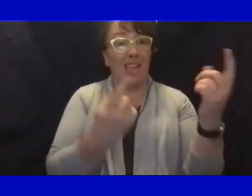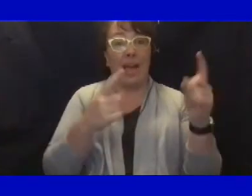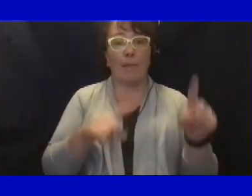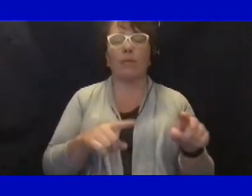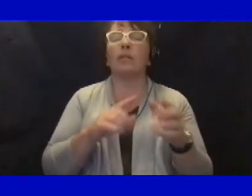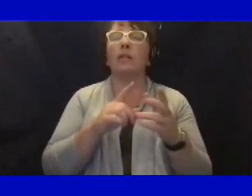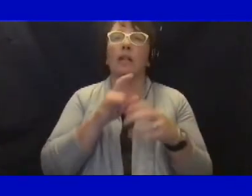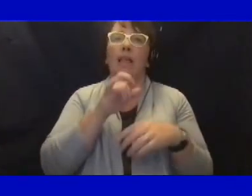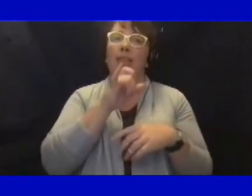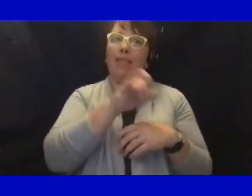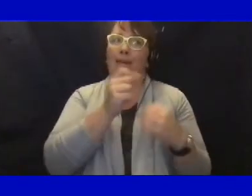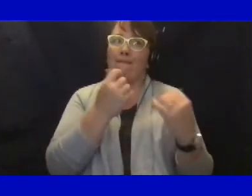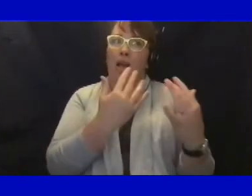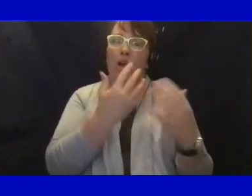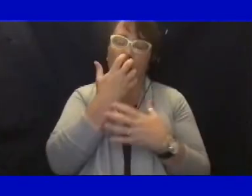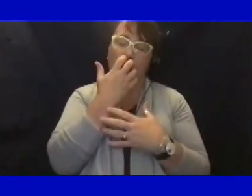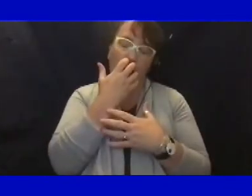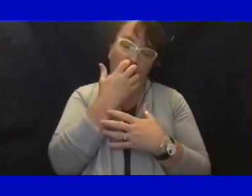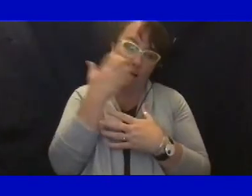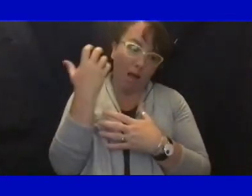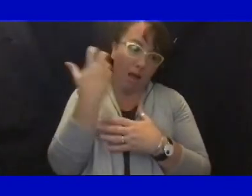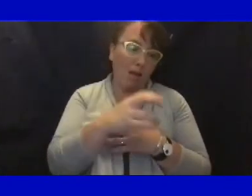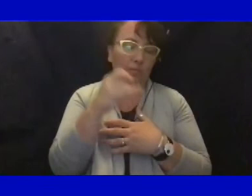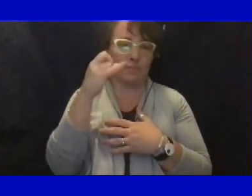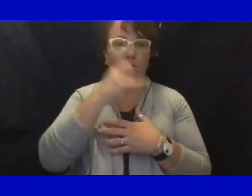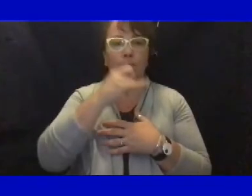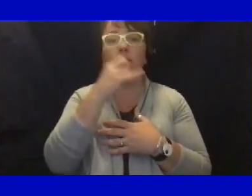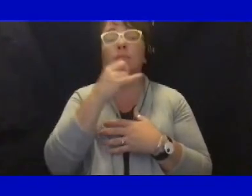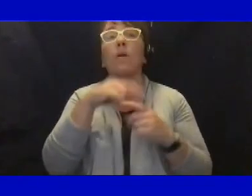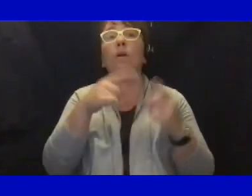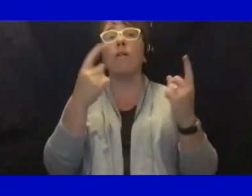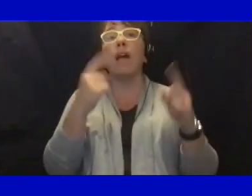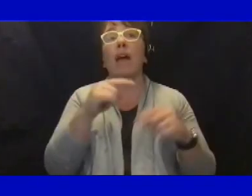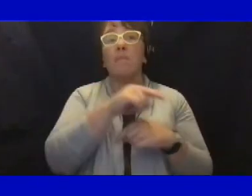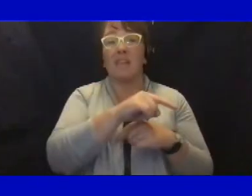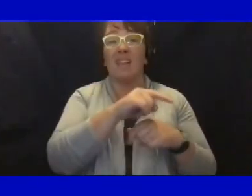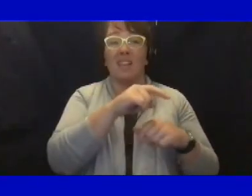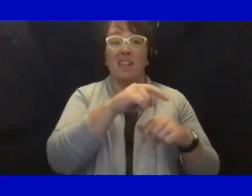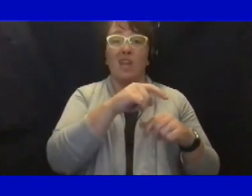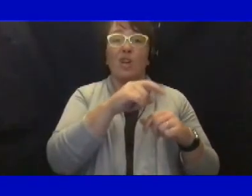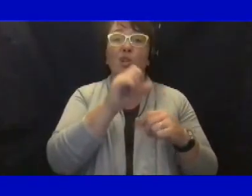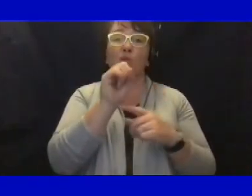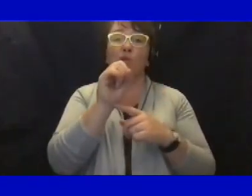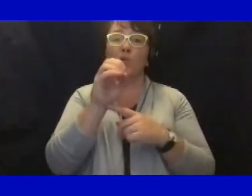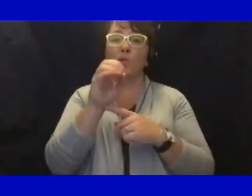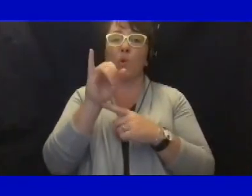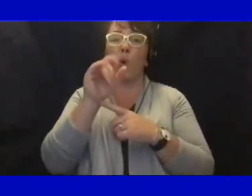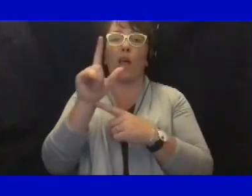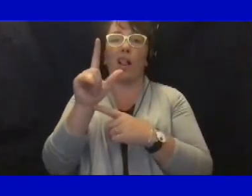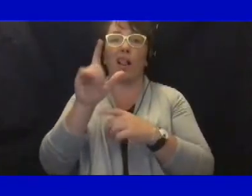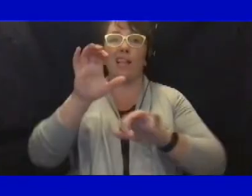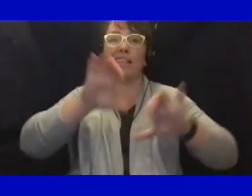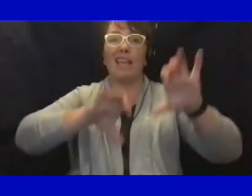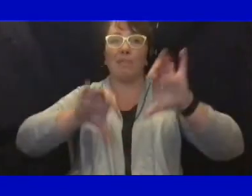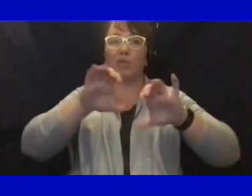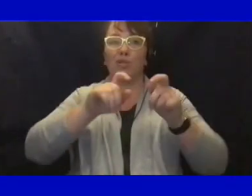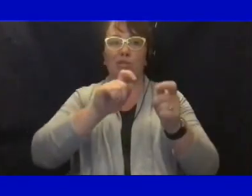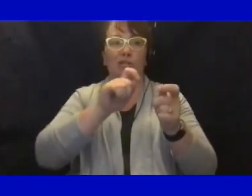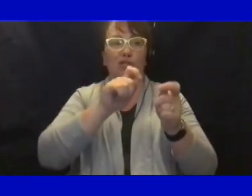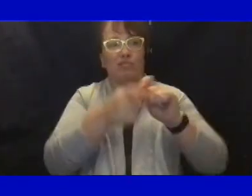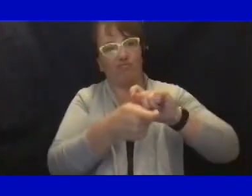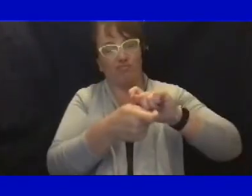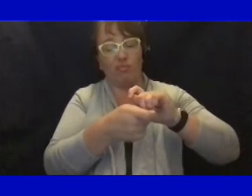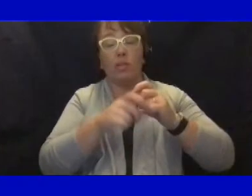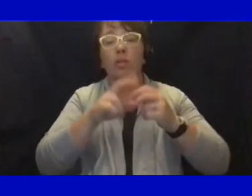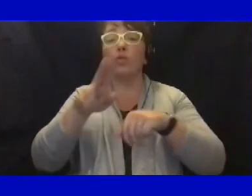and the Apple Fire, what ends up happening is the chemistry of the soils change. Under a normal rainstorm, what will happen is rain